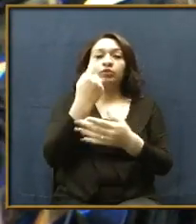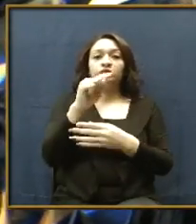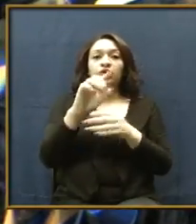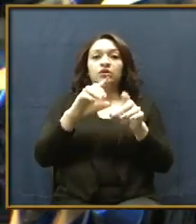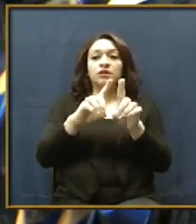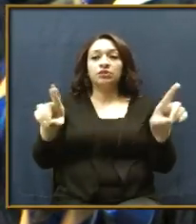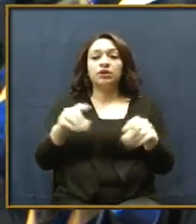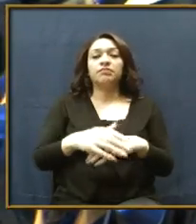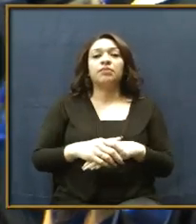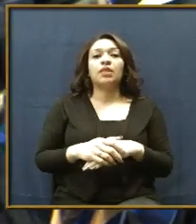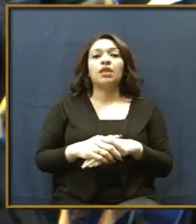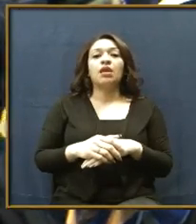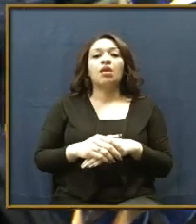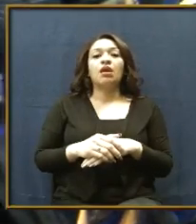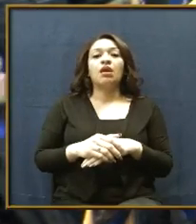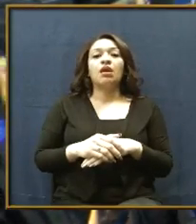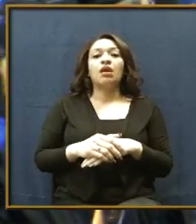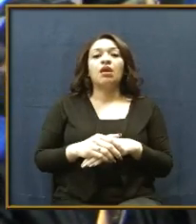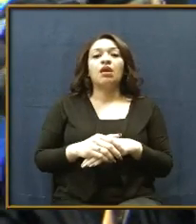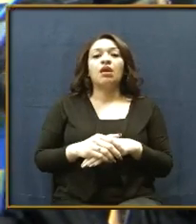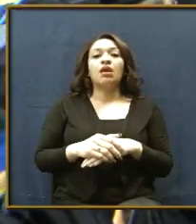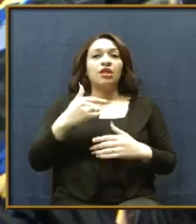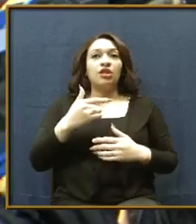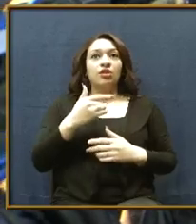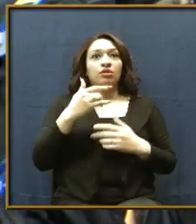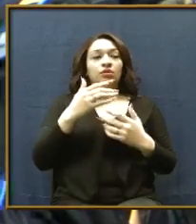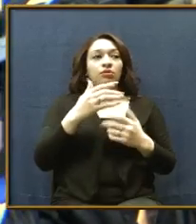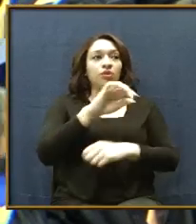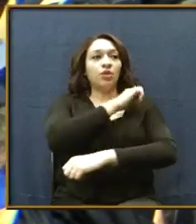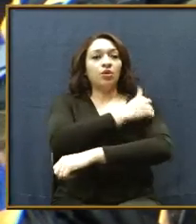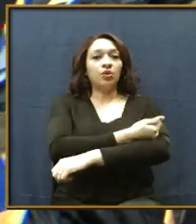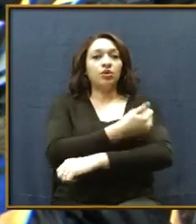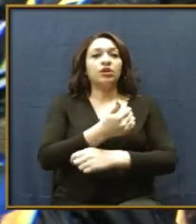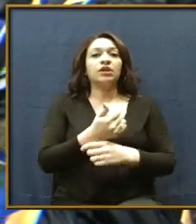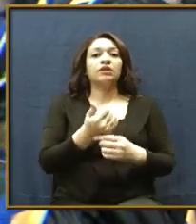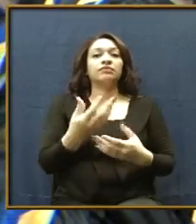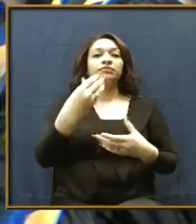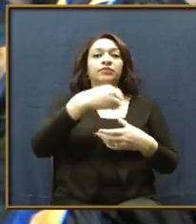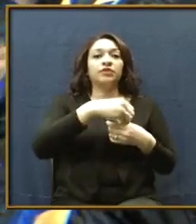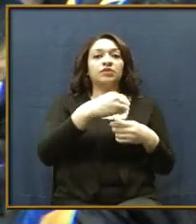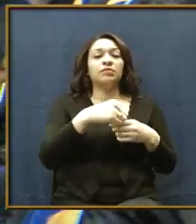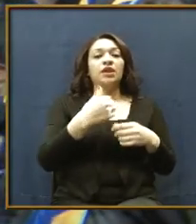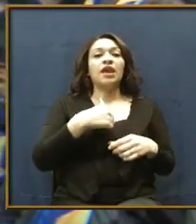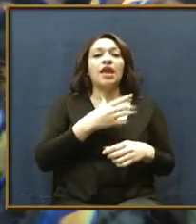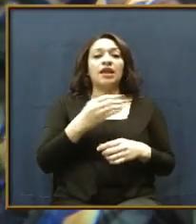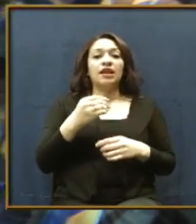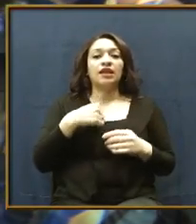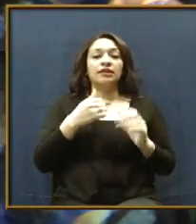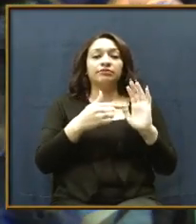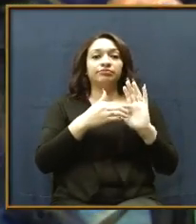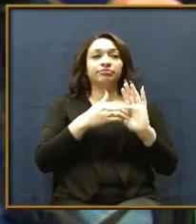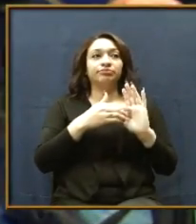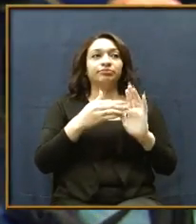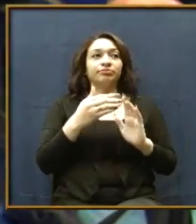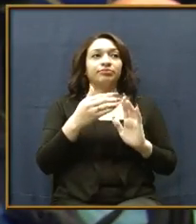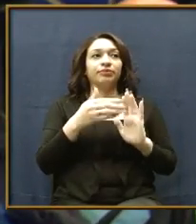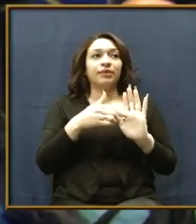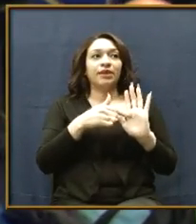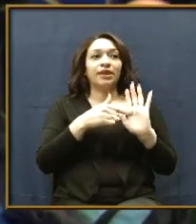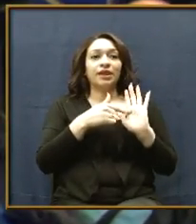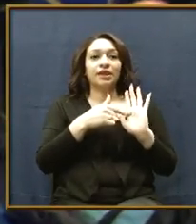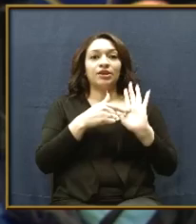By the authority vested in me by the Texas Tech University system, I hereby confer upon each of